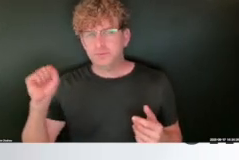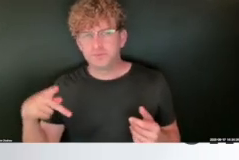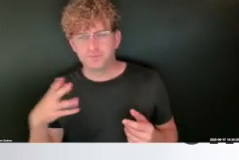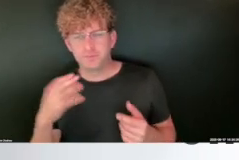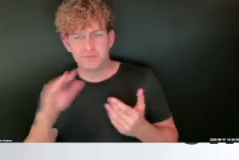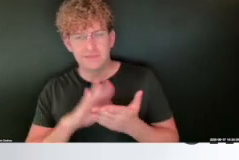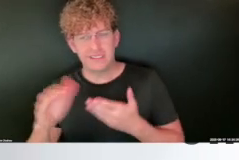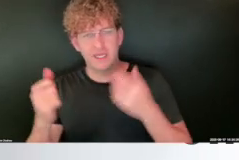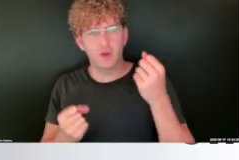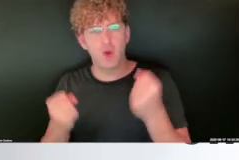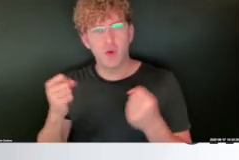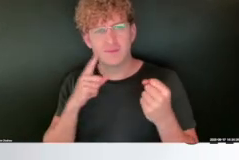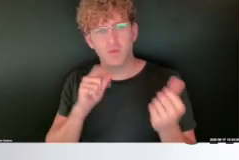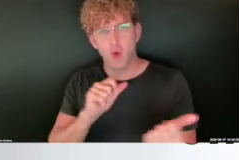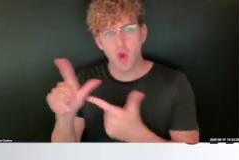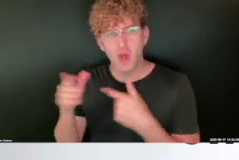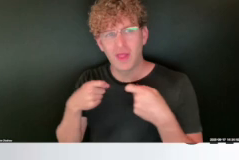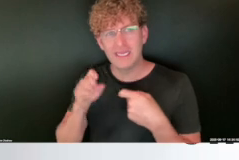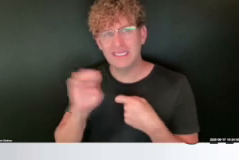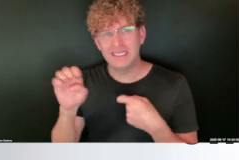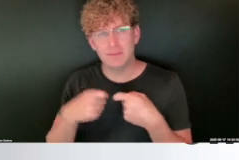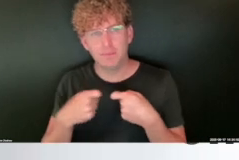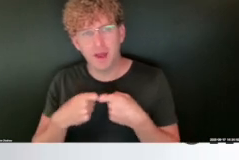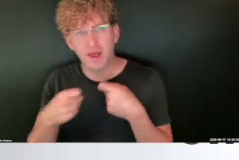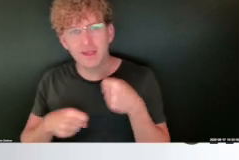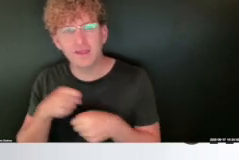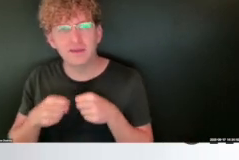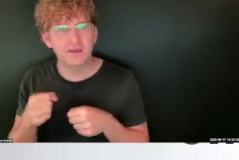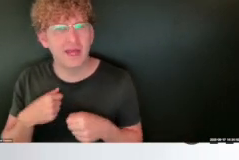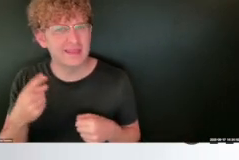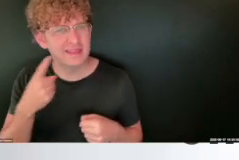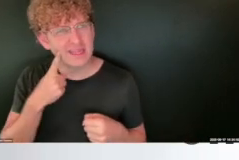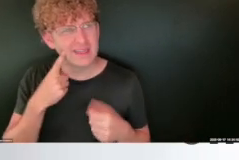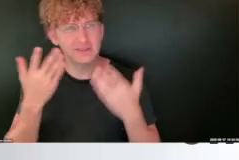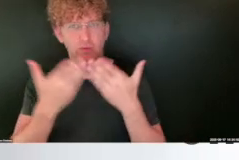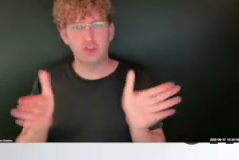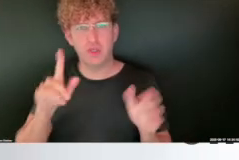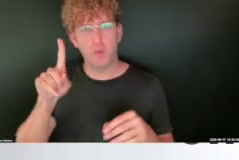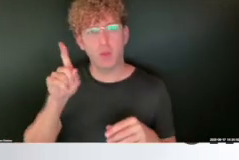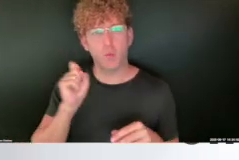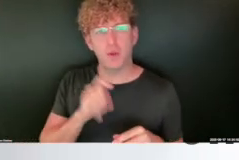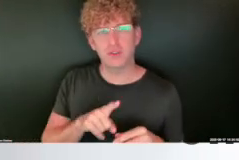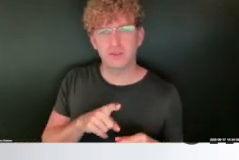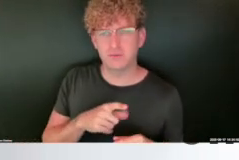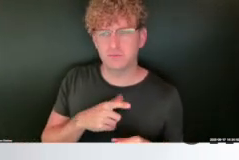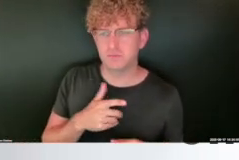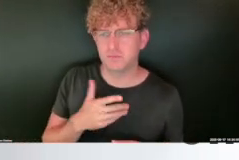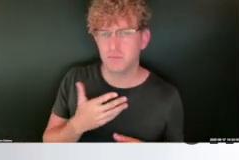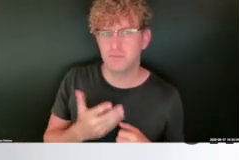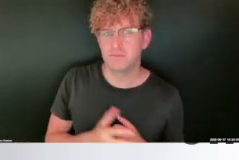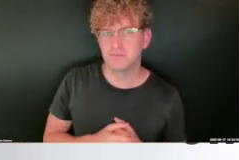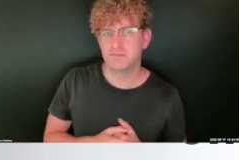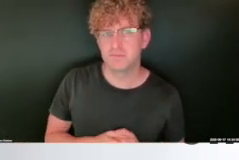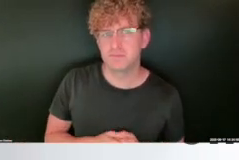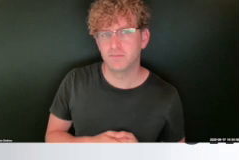e-bikes. I don't know, that's a more general question, Steph, if you want to handle it, but the response is, if